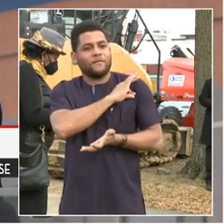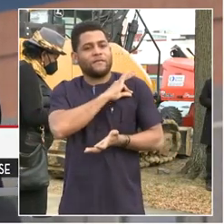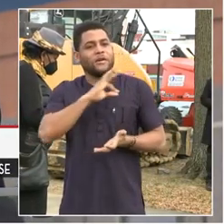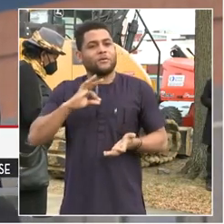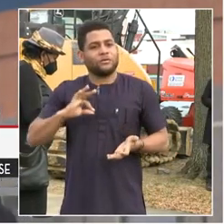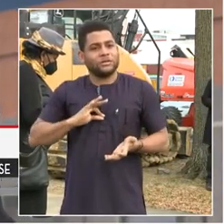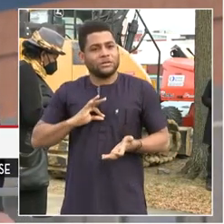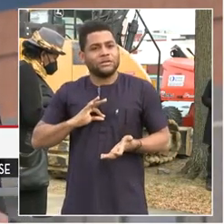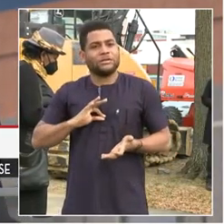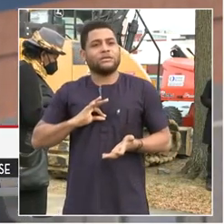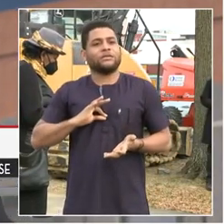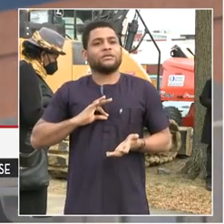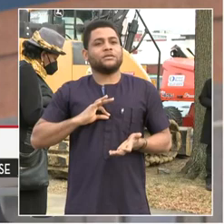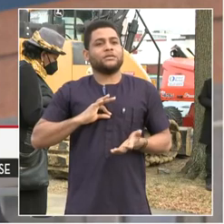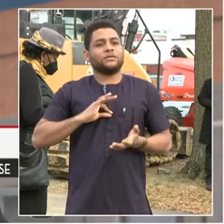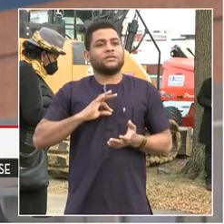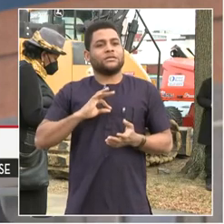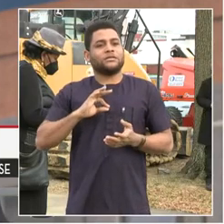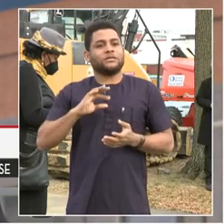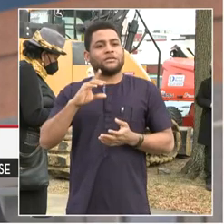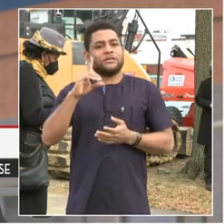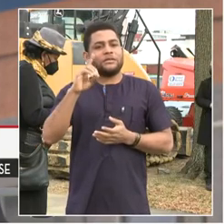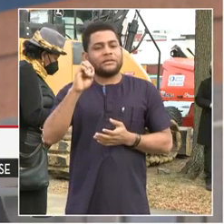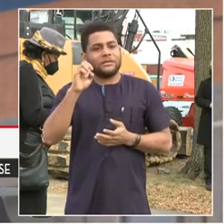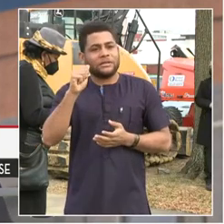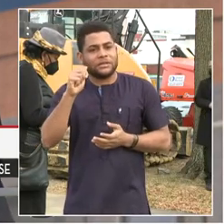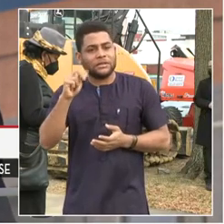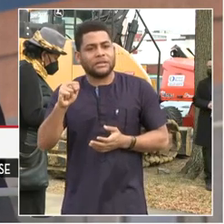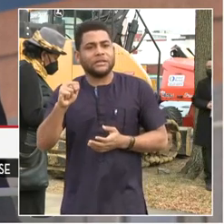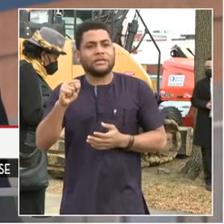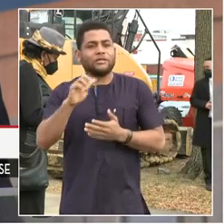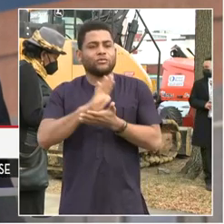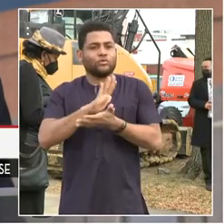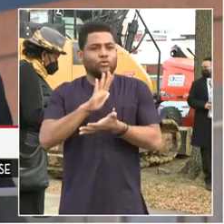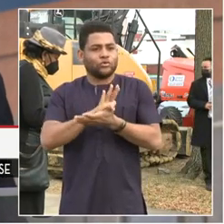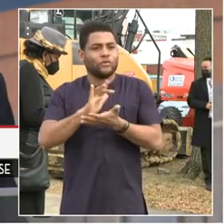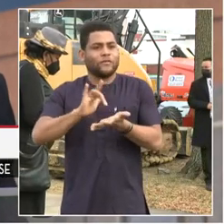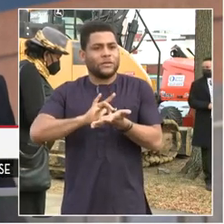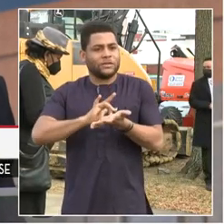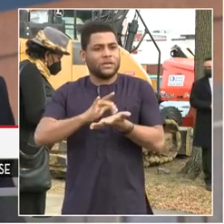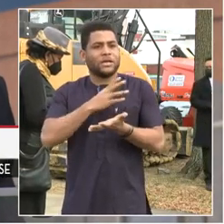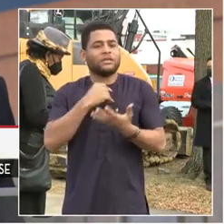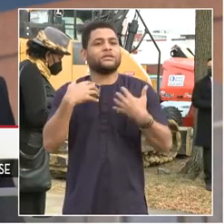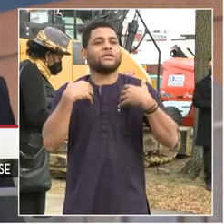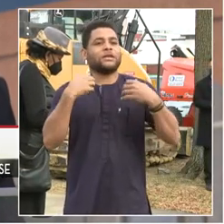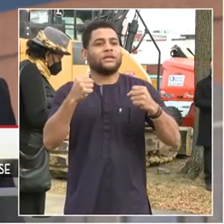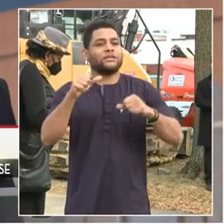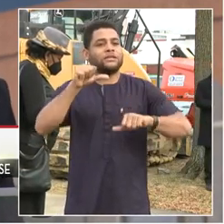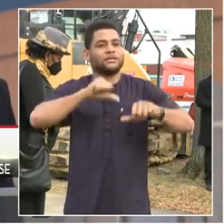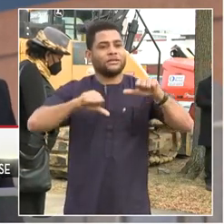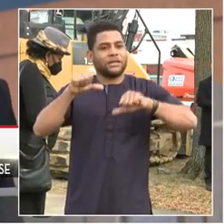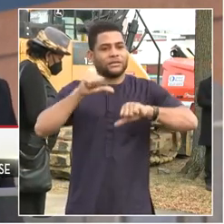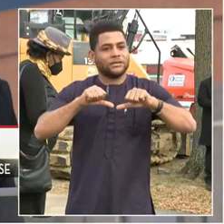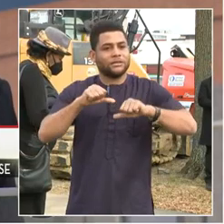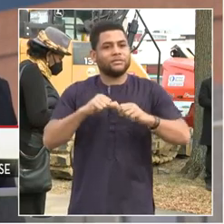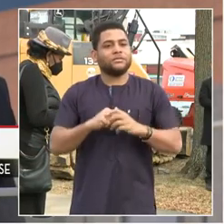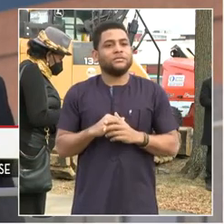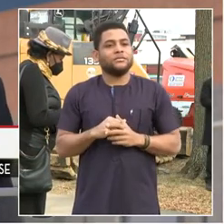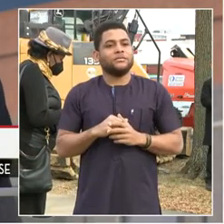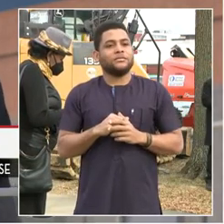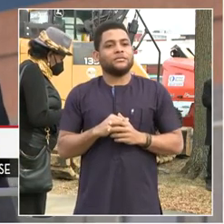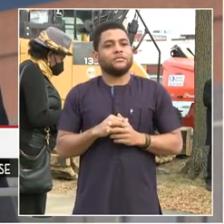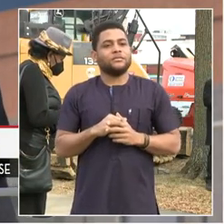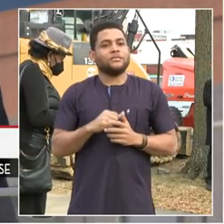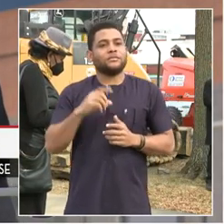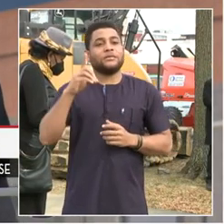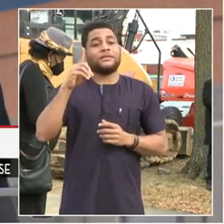also the Dean of the School of Medicine and Health Sciences. Together with Mark Diaz, the Executive